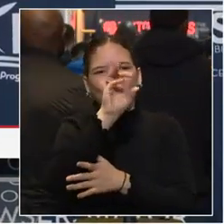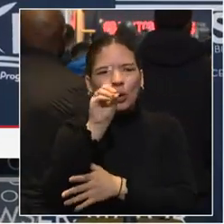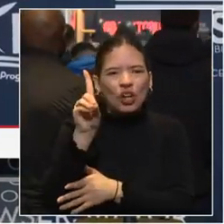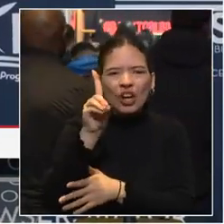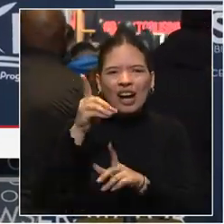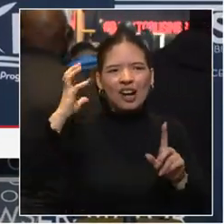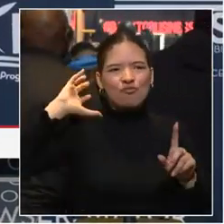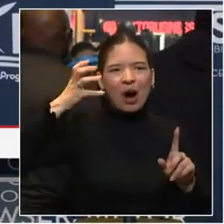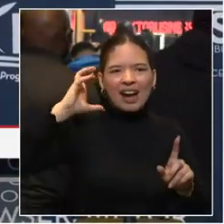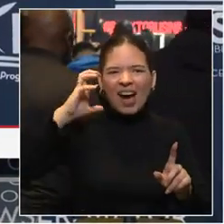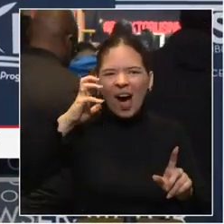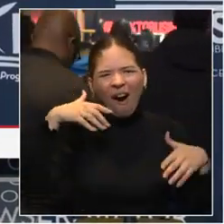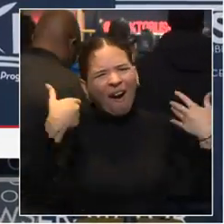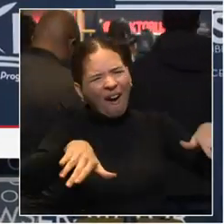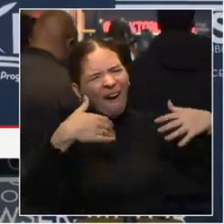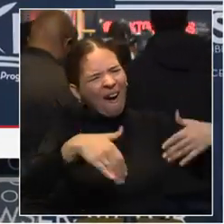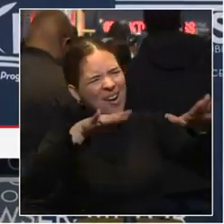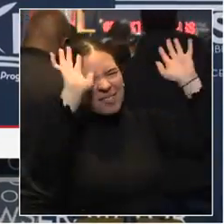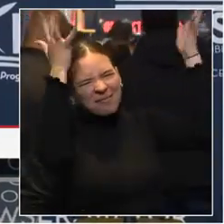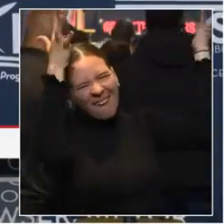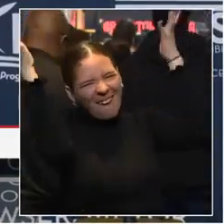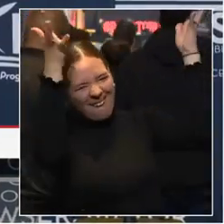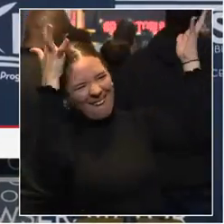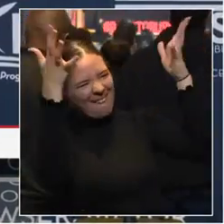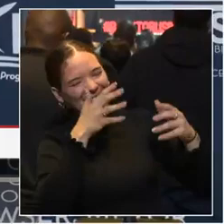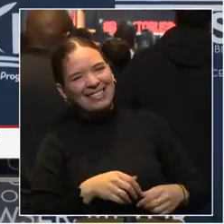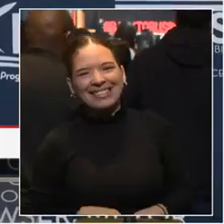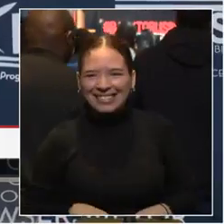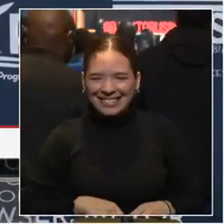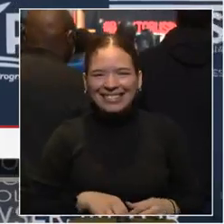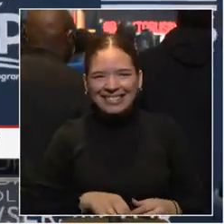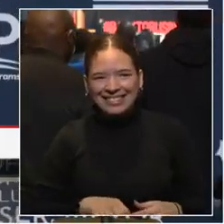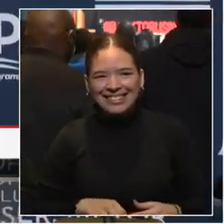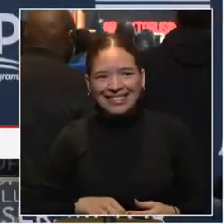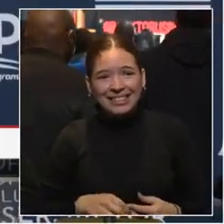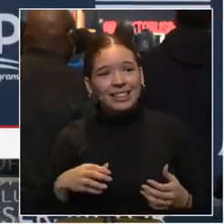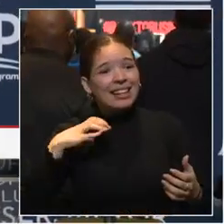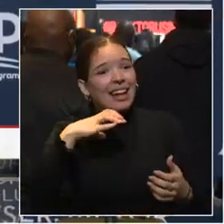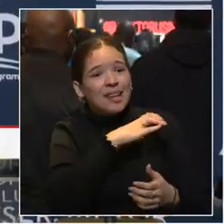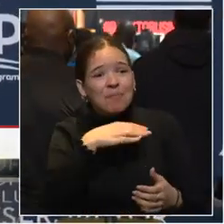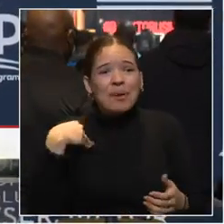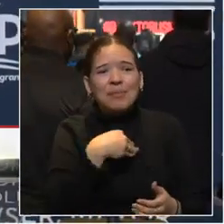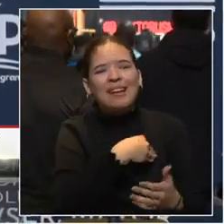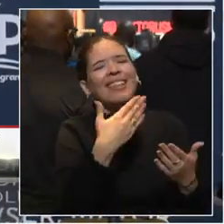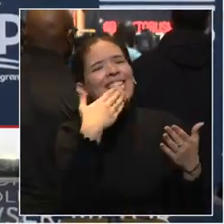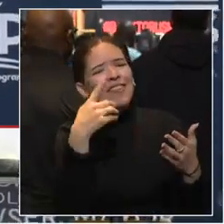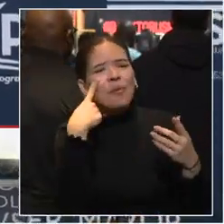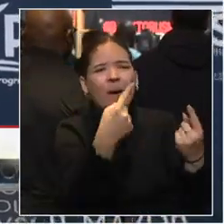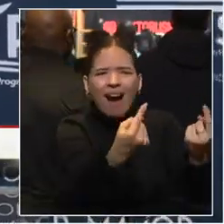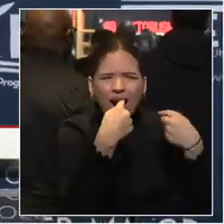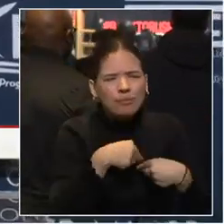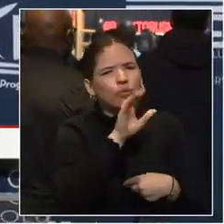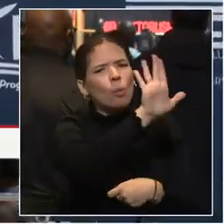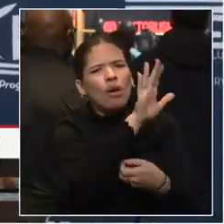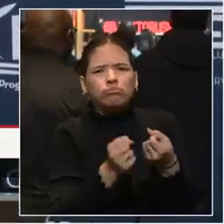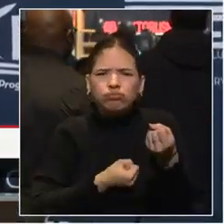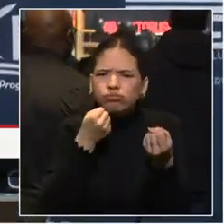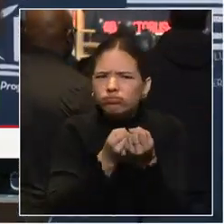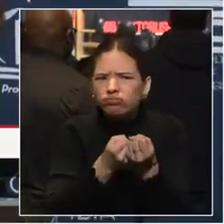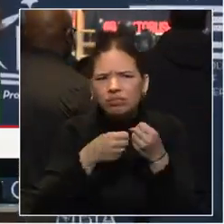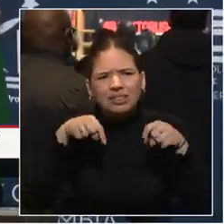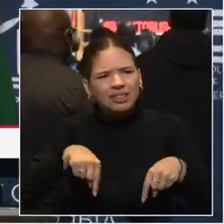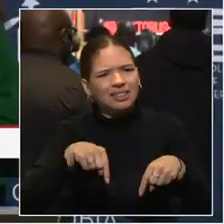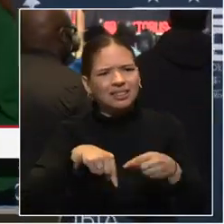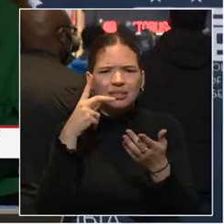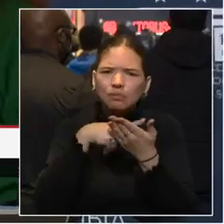broadcast. And council members, thank you for being here and your support of MBSYEP.